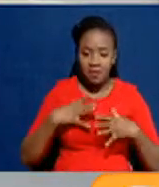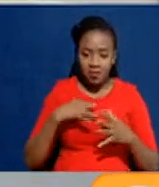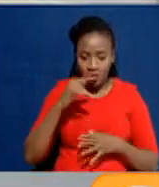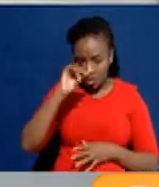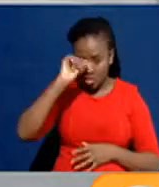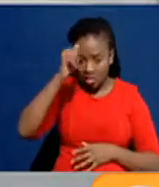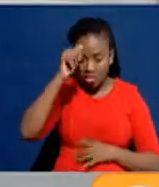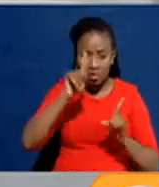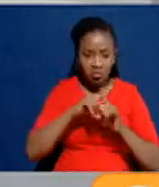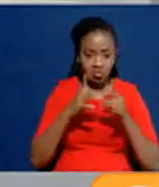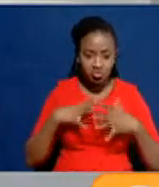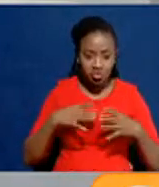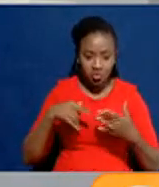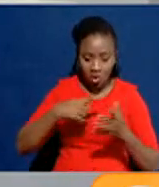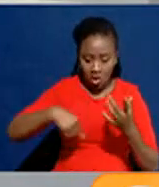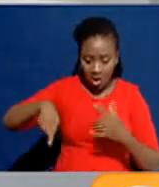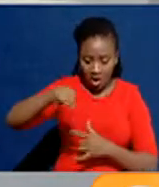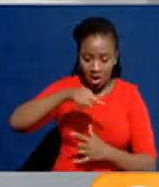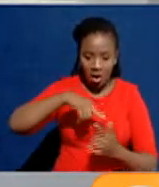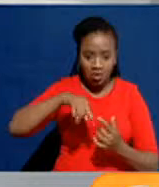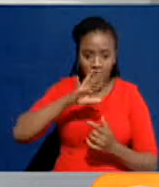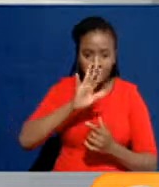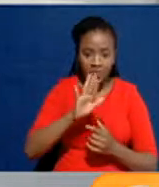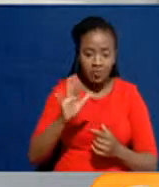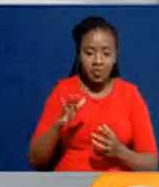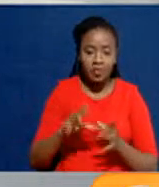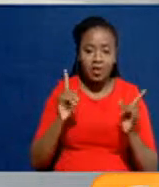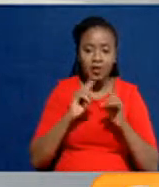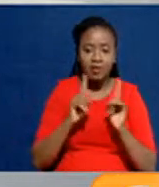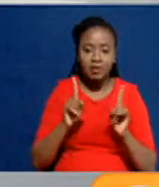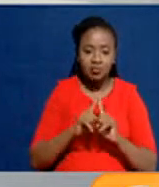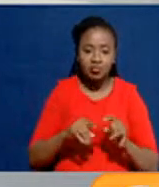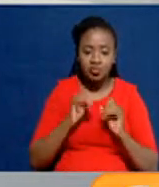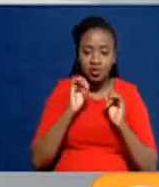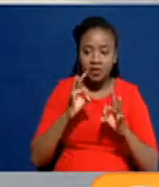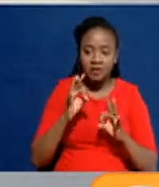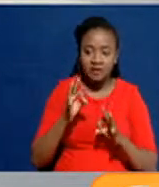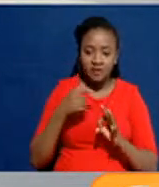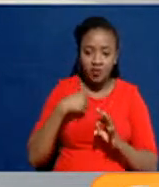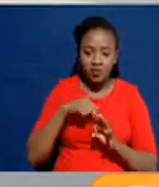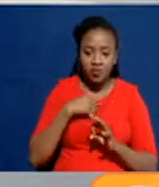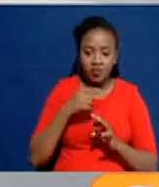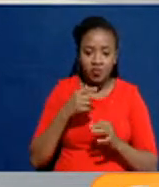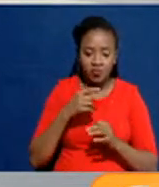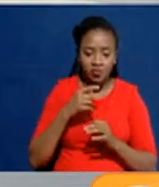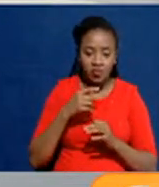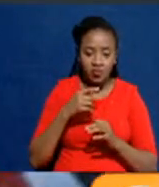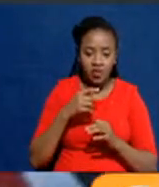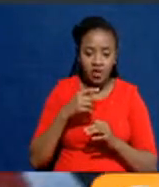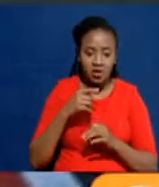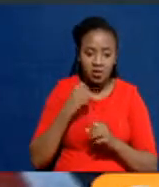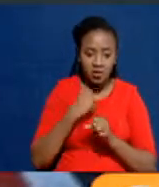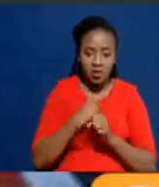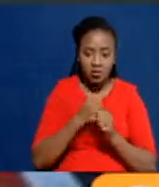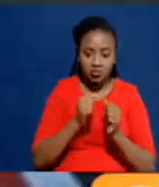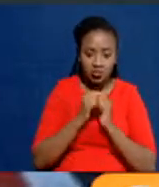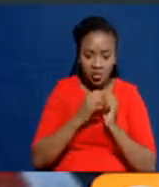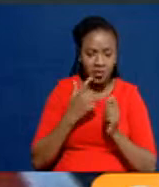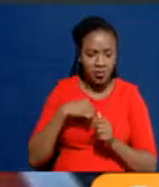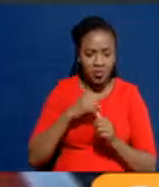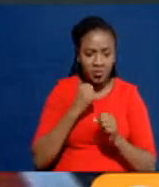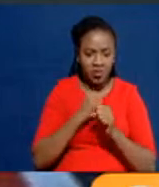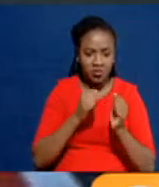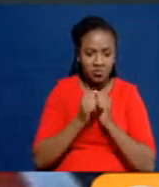him, and even from informal advisors, people who have absolutely no